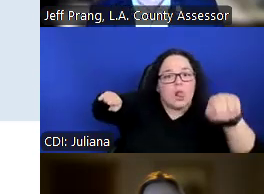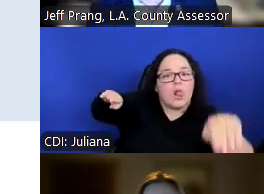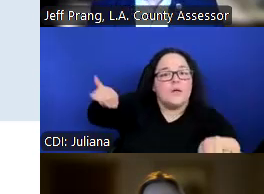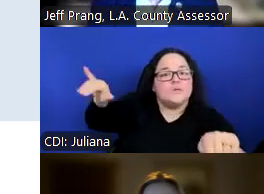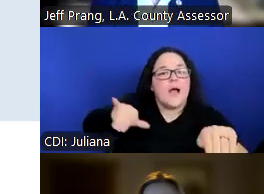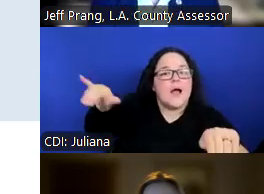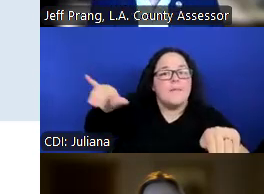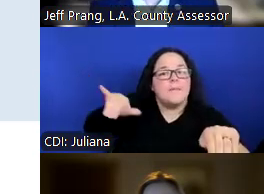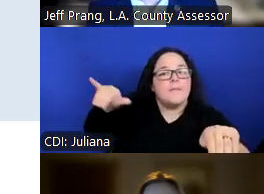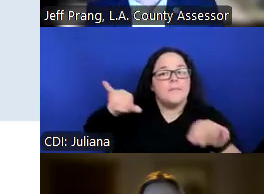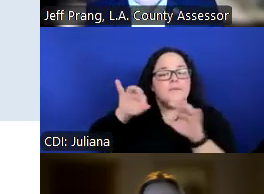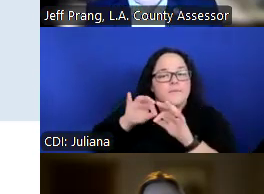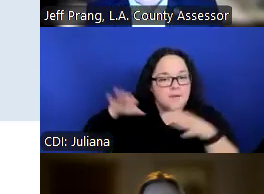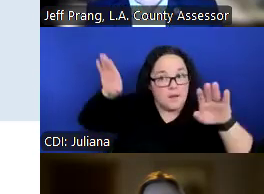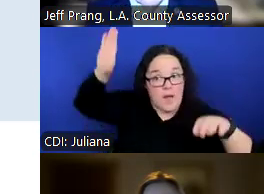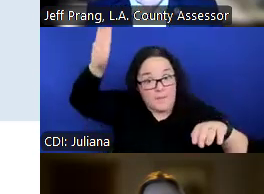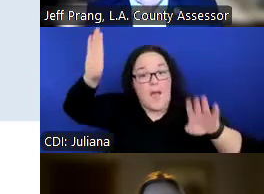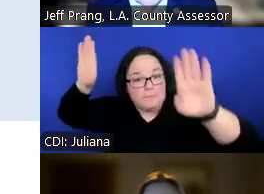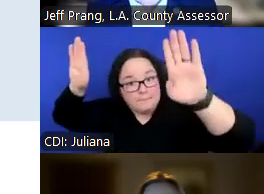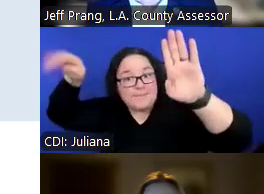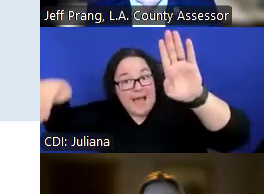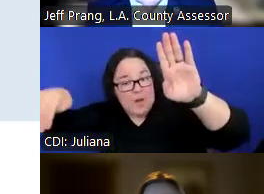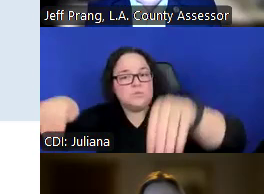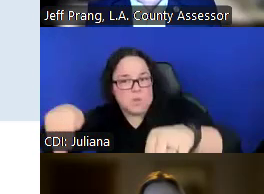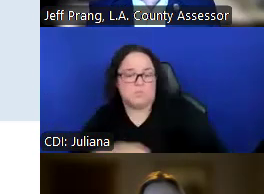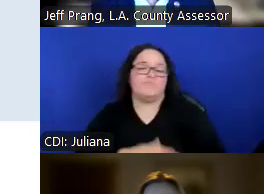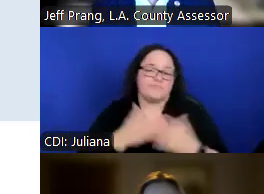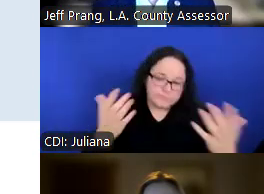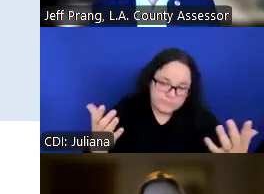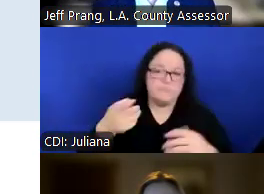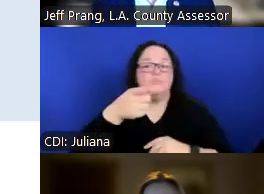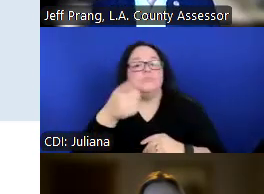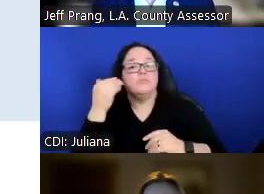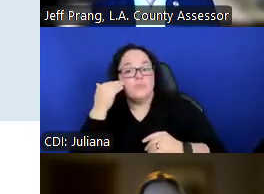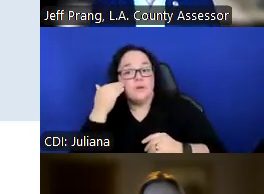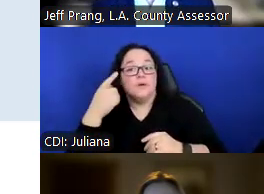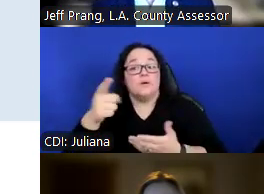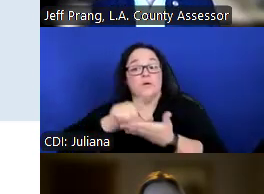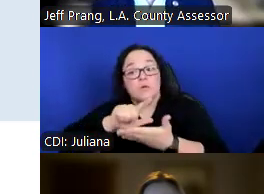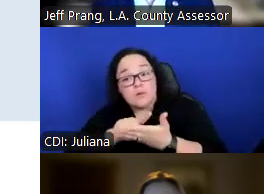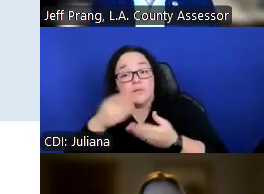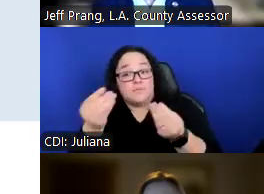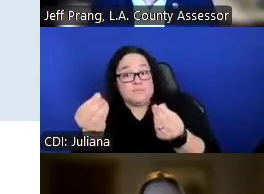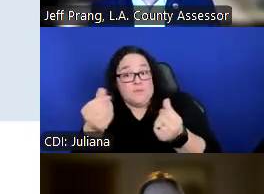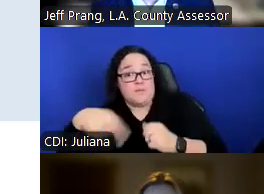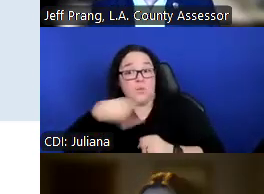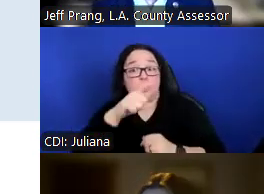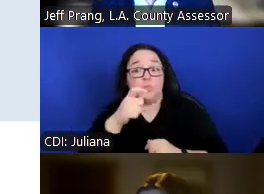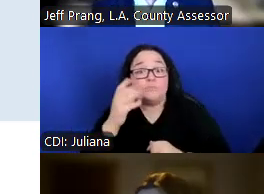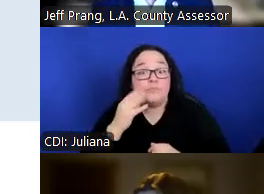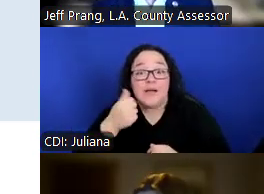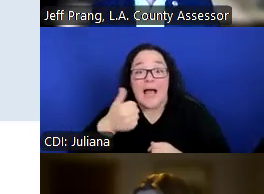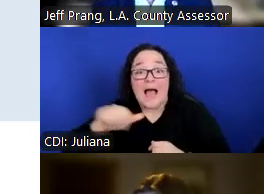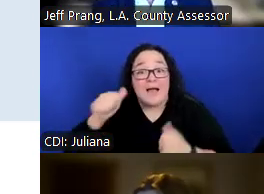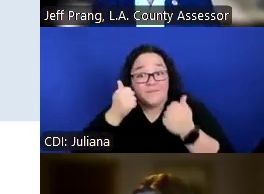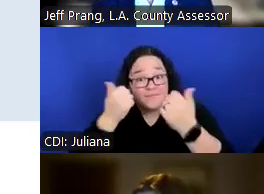Unfortunately, under current law, property owners impacted by this year's wildfires may need to wait until next year to apply for a decline in